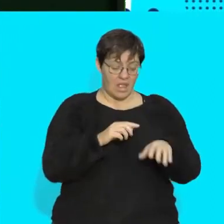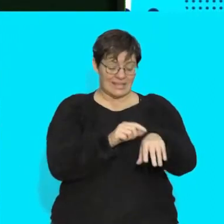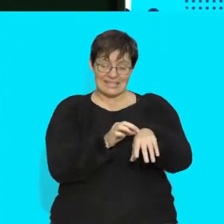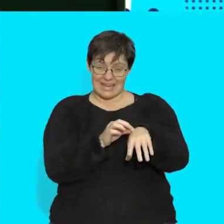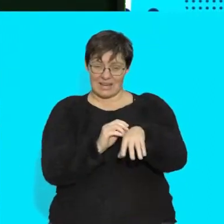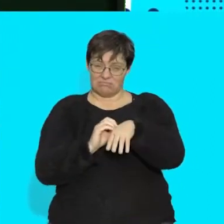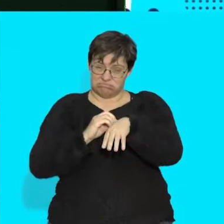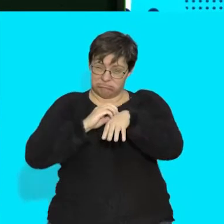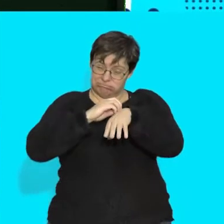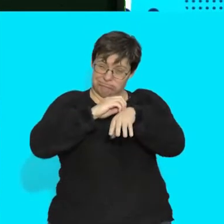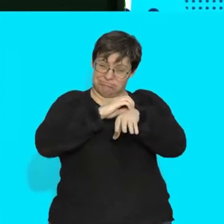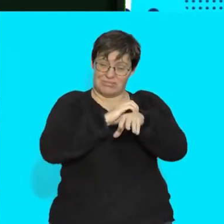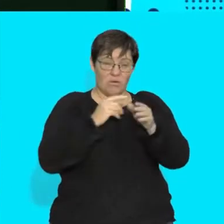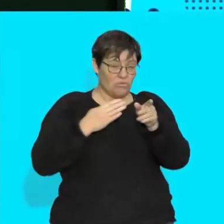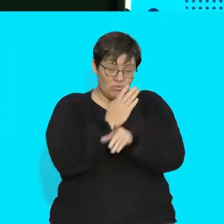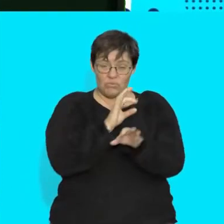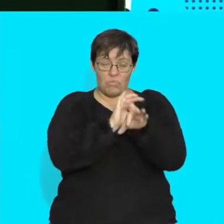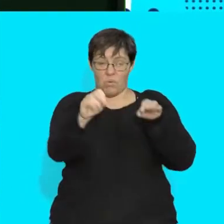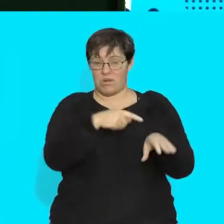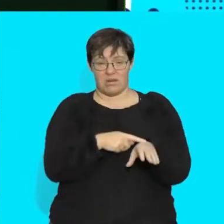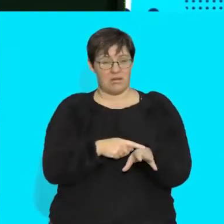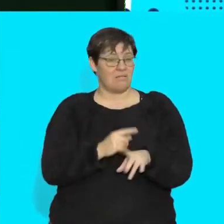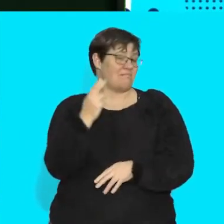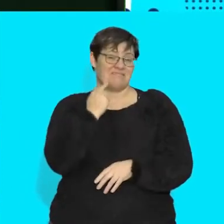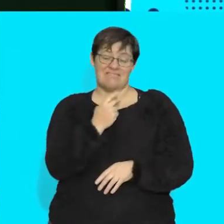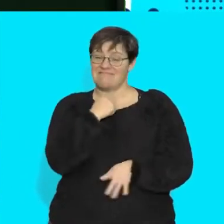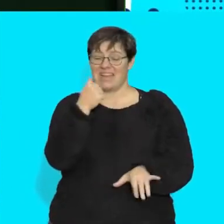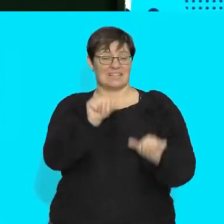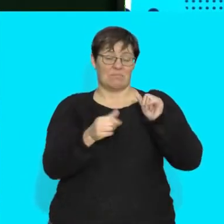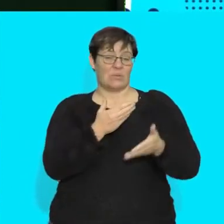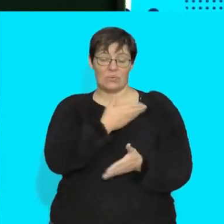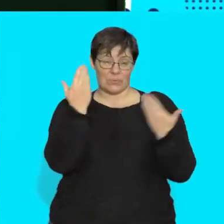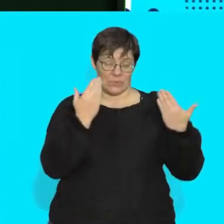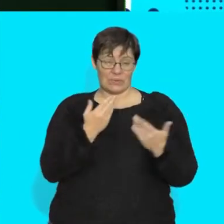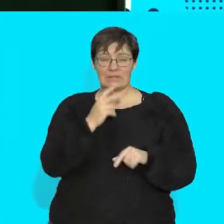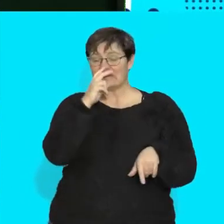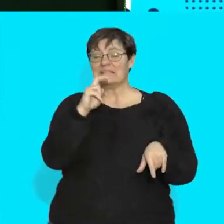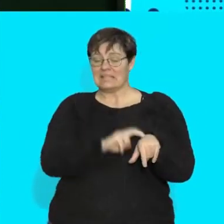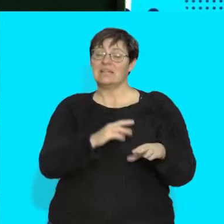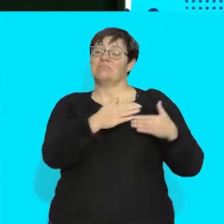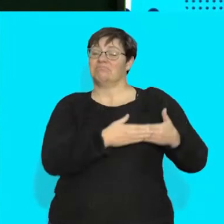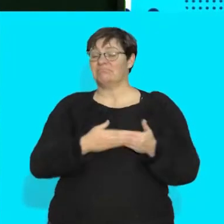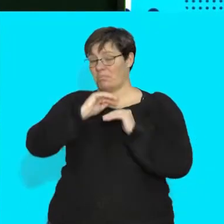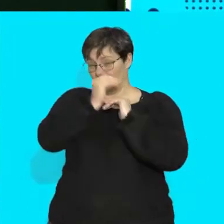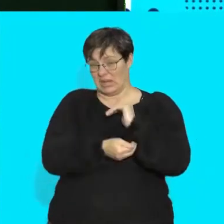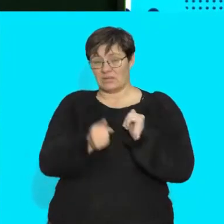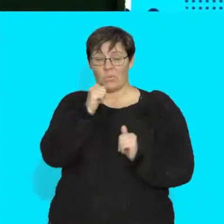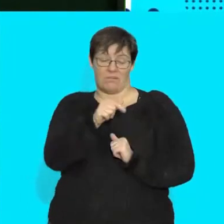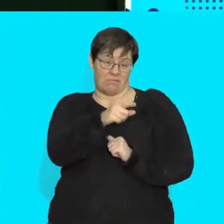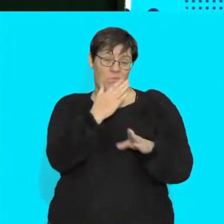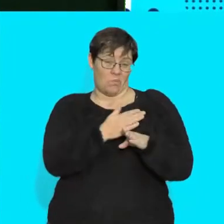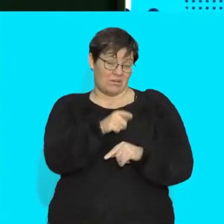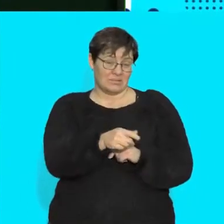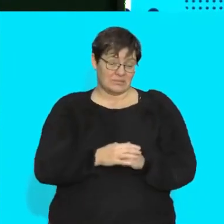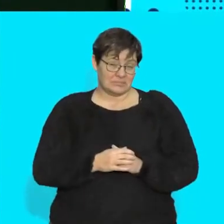skin, it can corrode all the way through your bones. It's not a very nice chemical. You need absolute extra protection when you're working